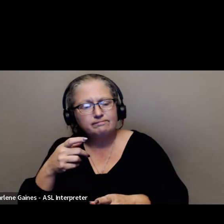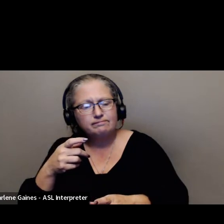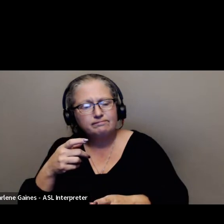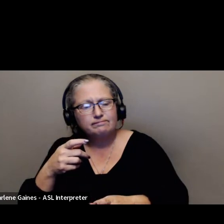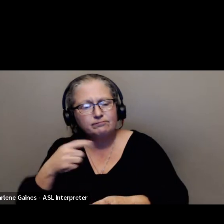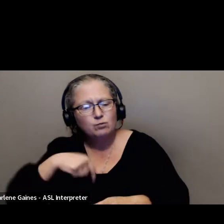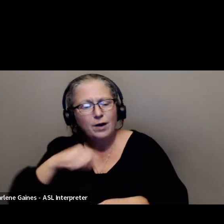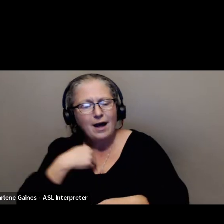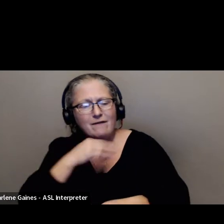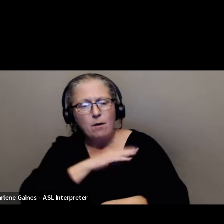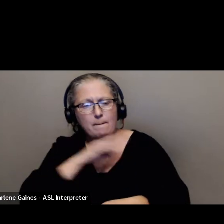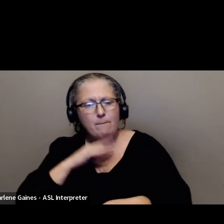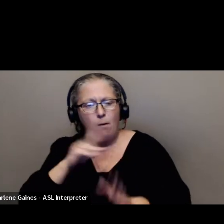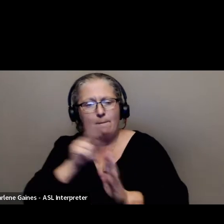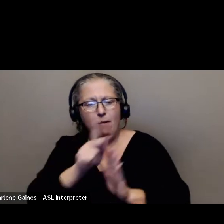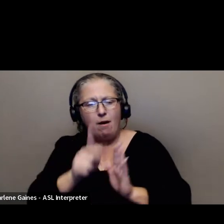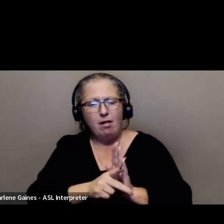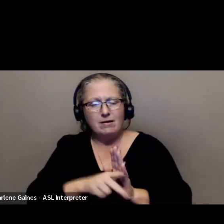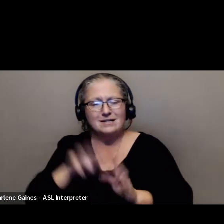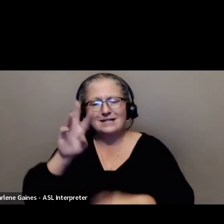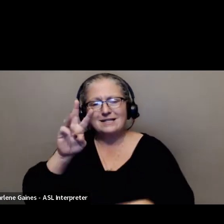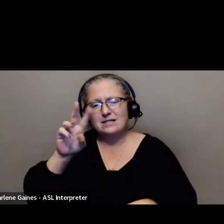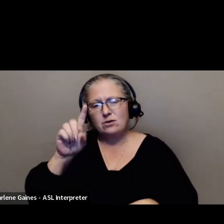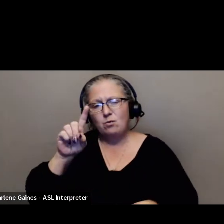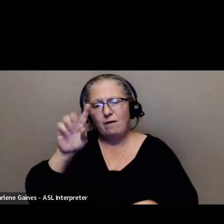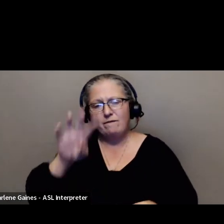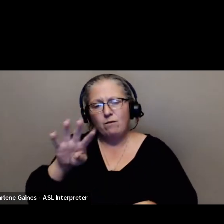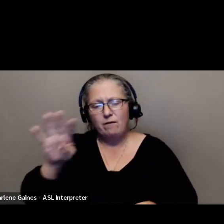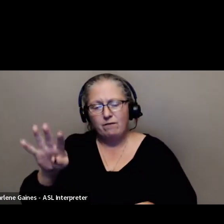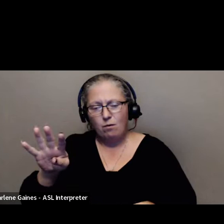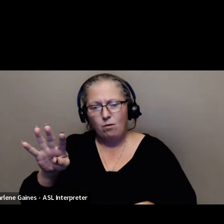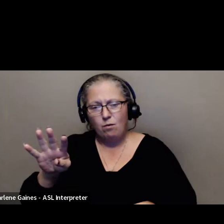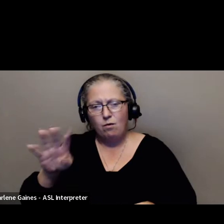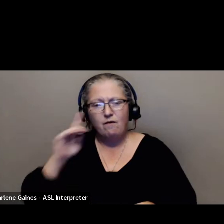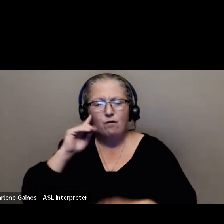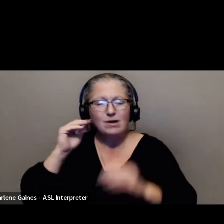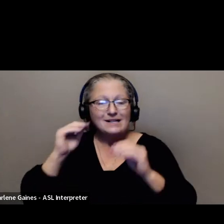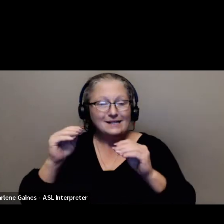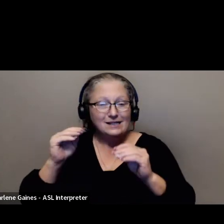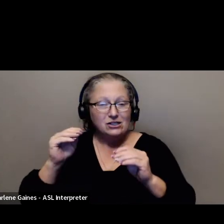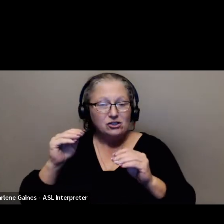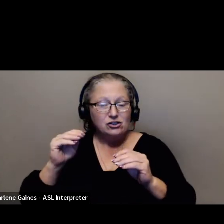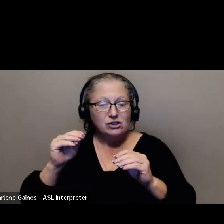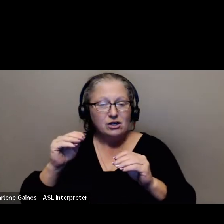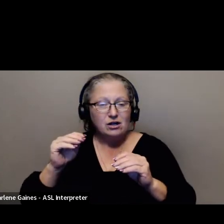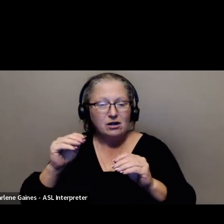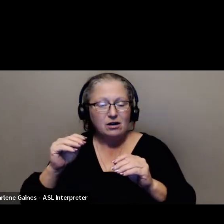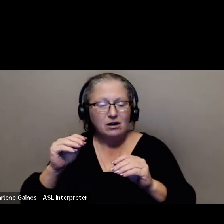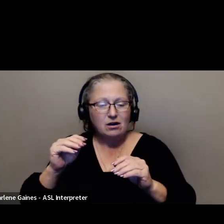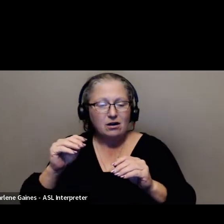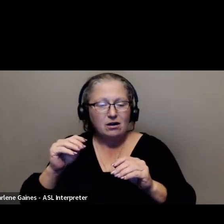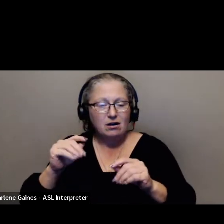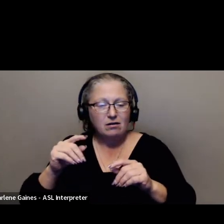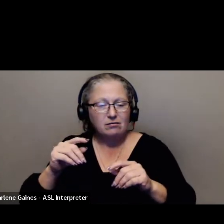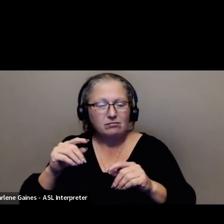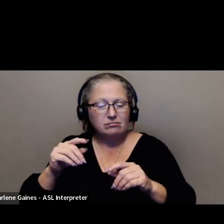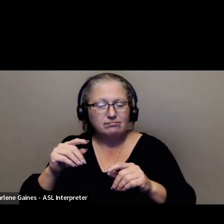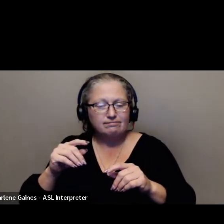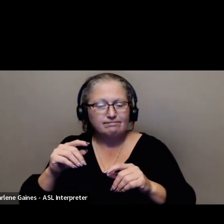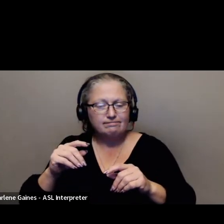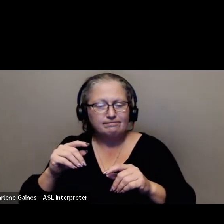we have a board policy 6144 on teaching controversial topics.